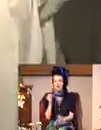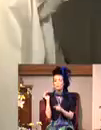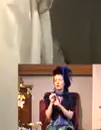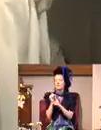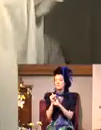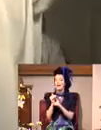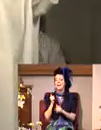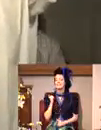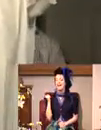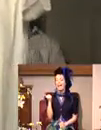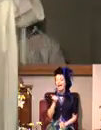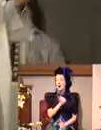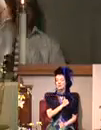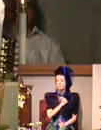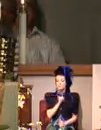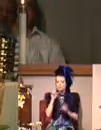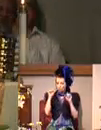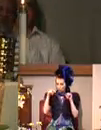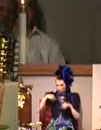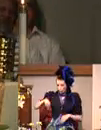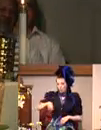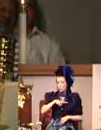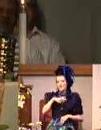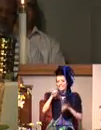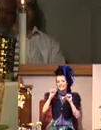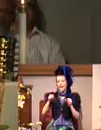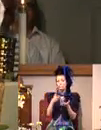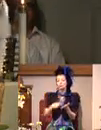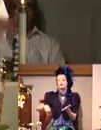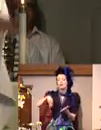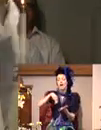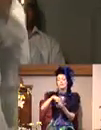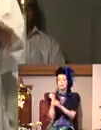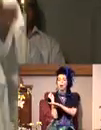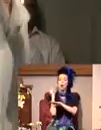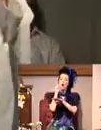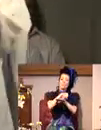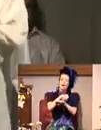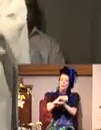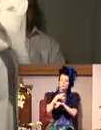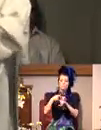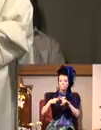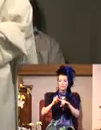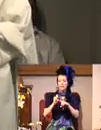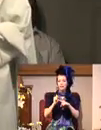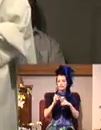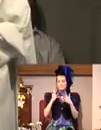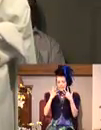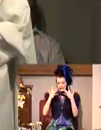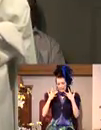can rise up from our own doom and despair any time we choose to.